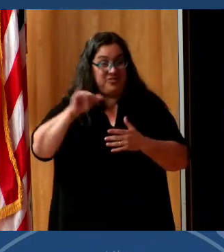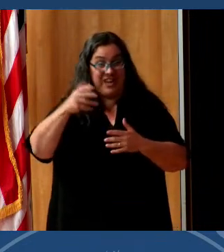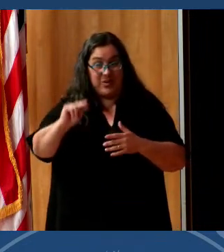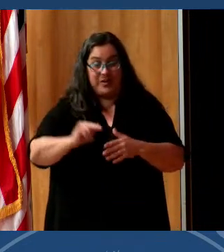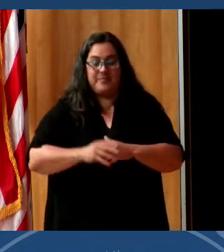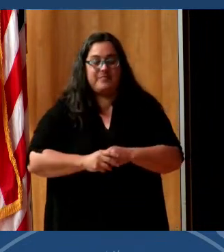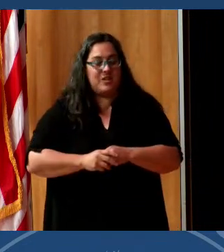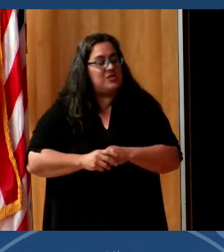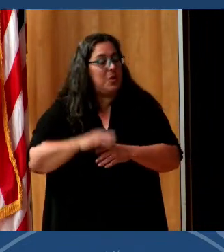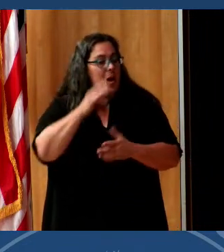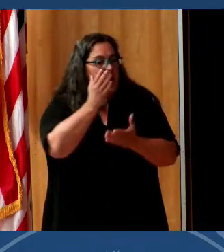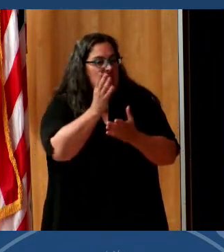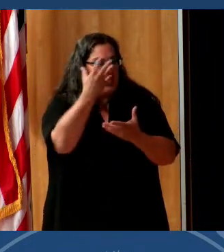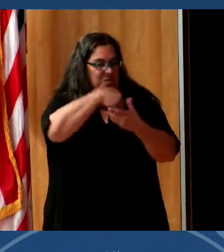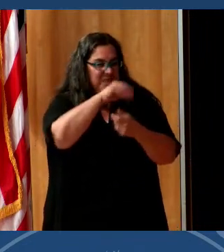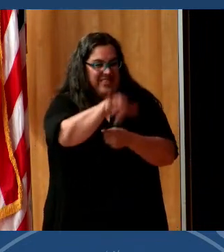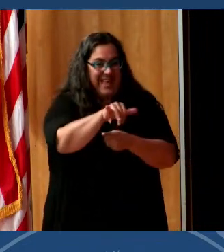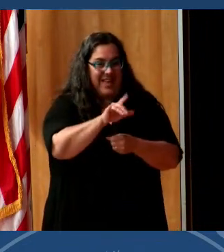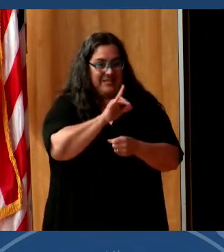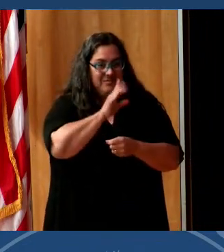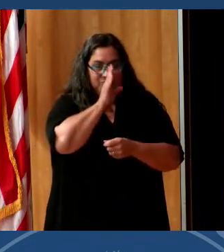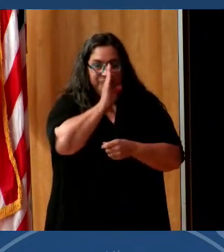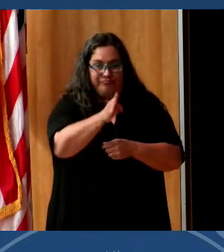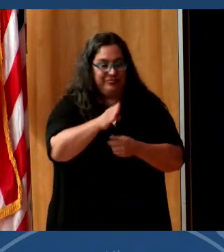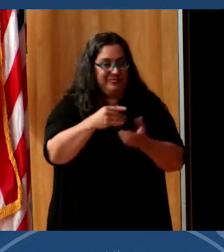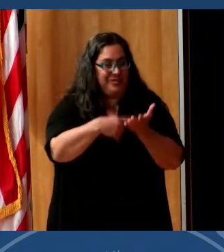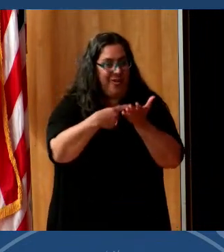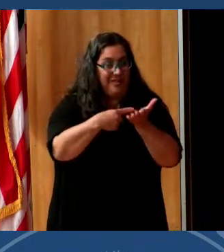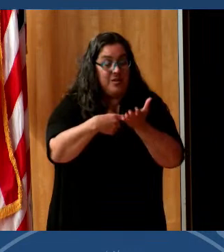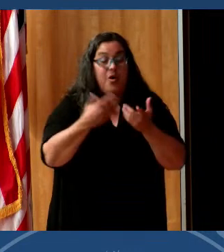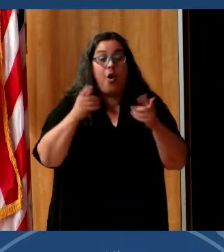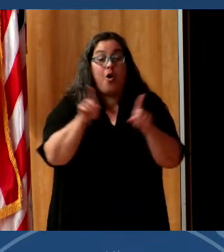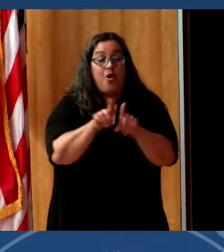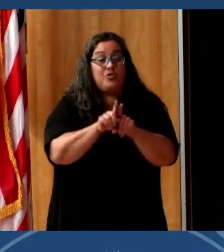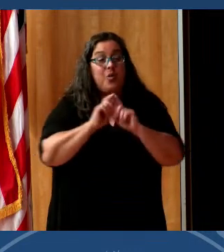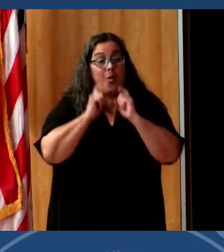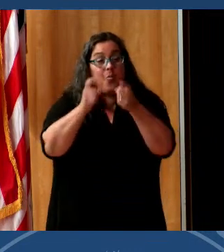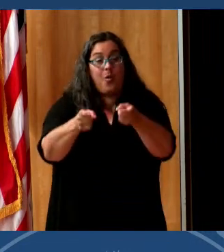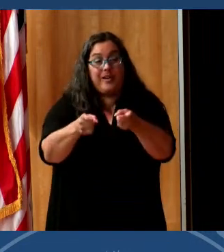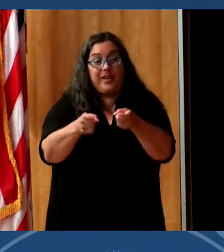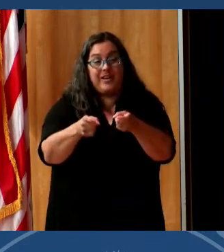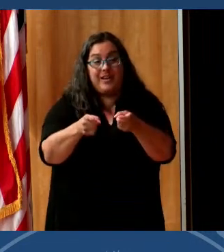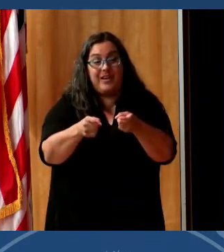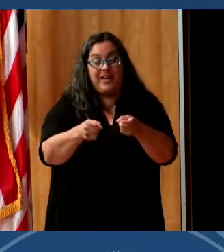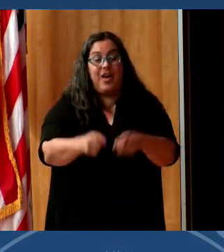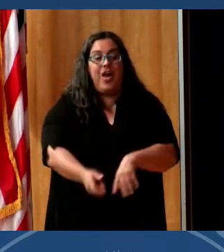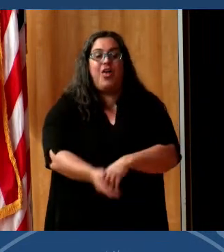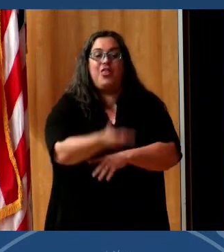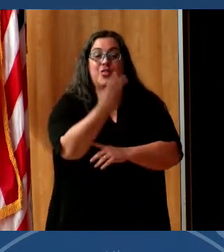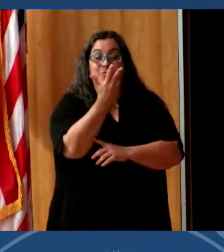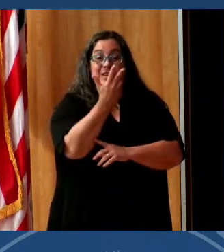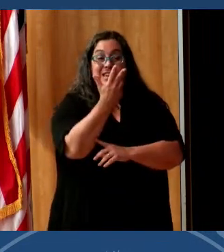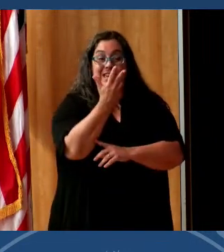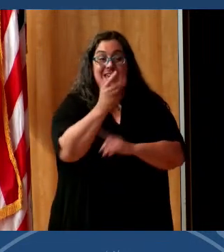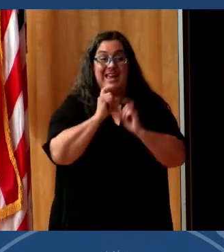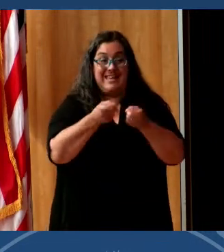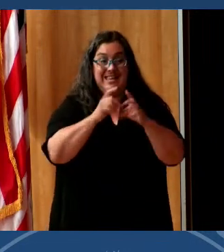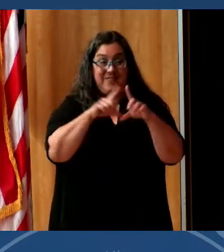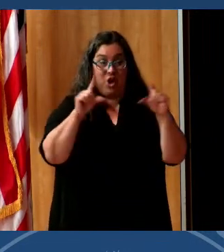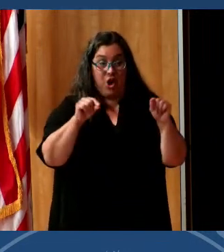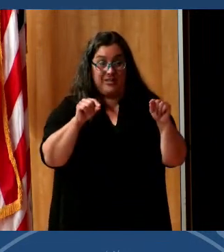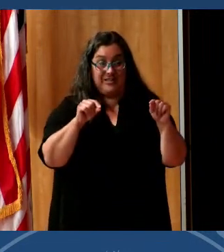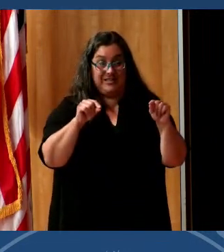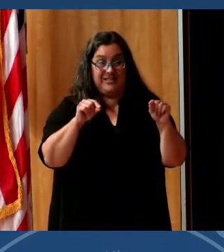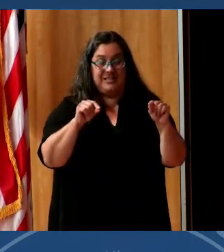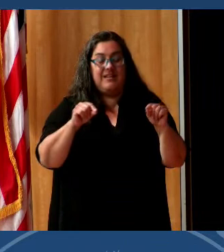that Real Talk session, we also awarded 3 $50 gift cards to some of our participants.